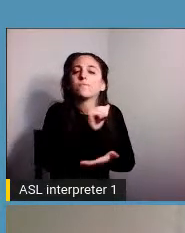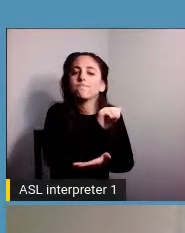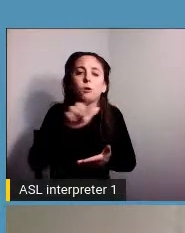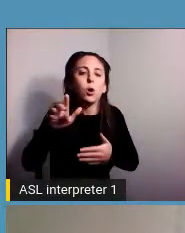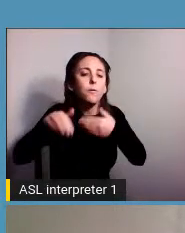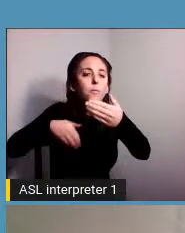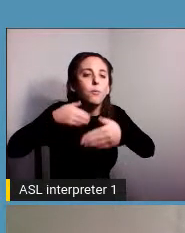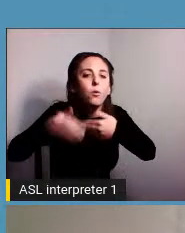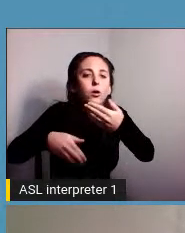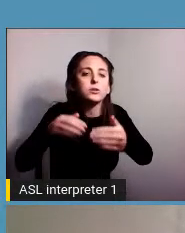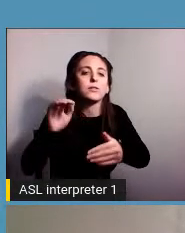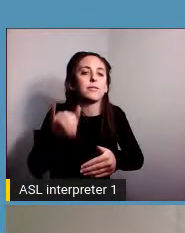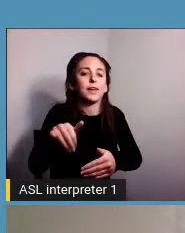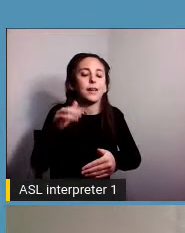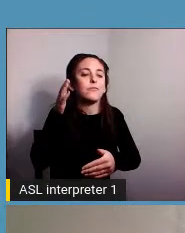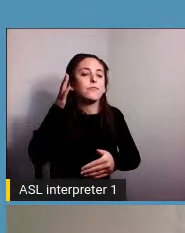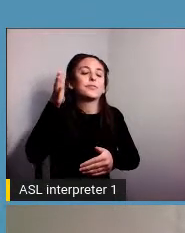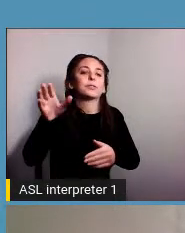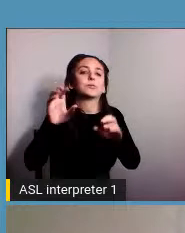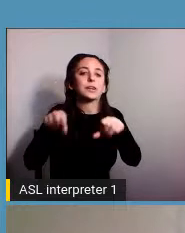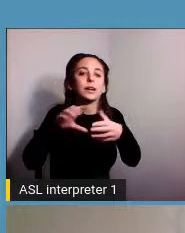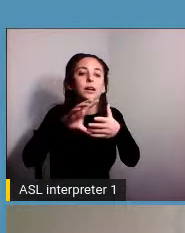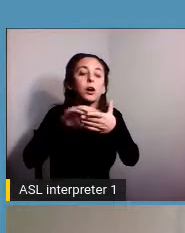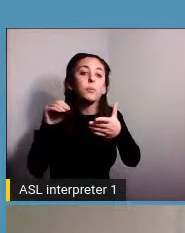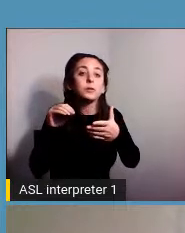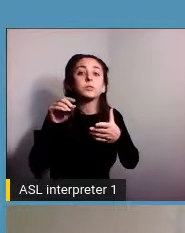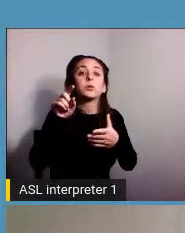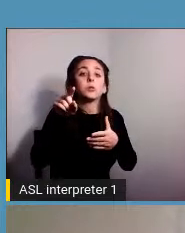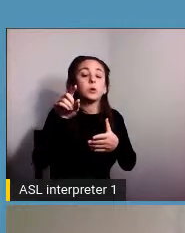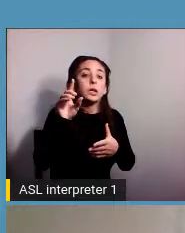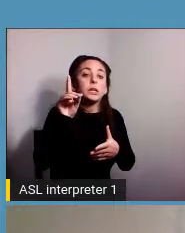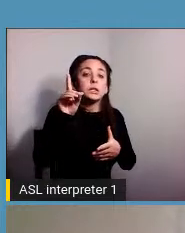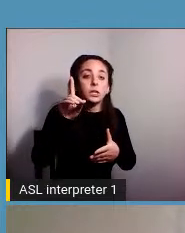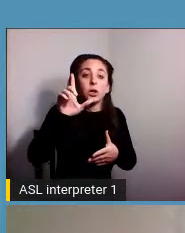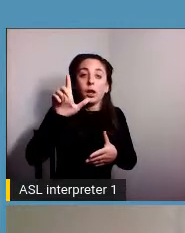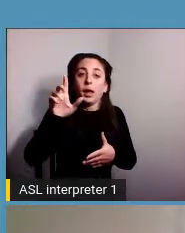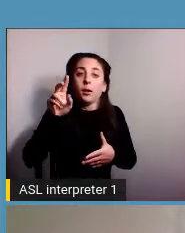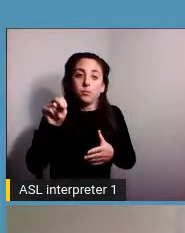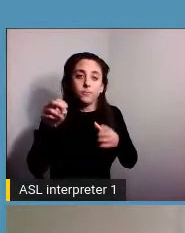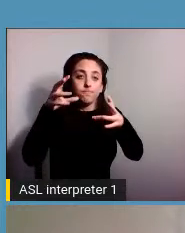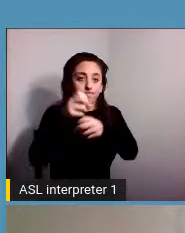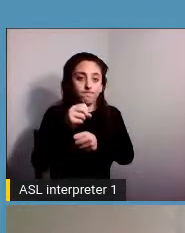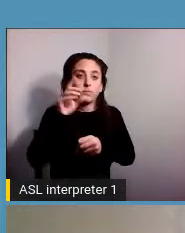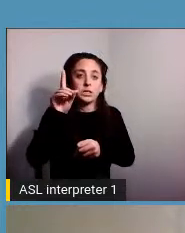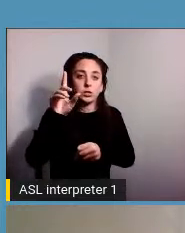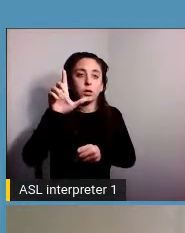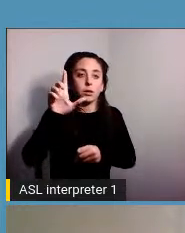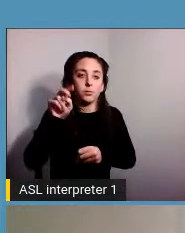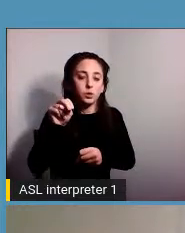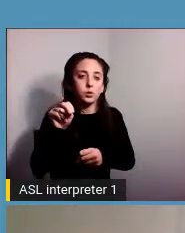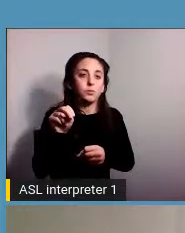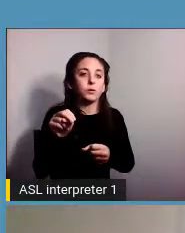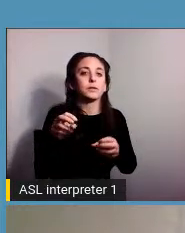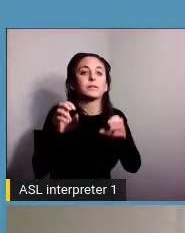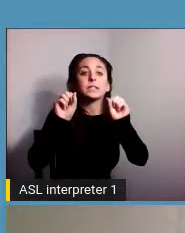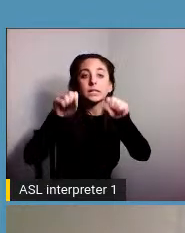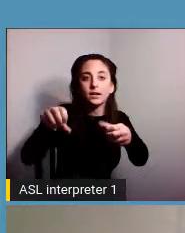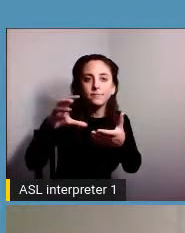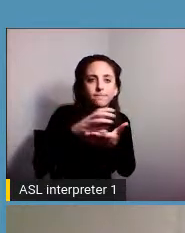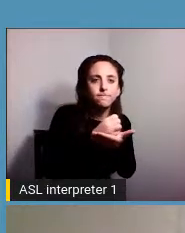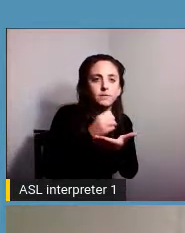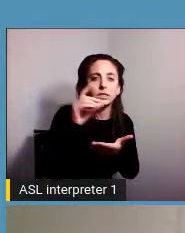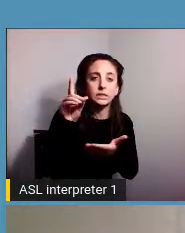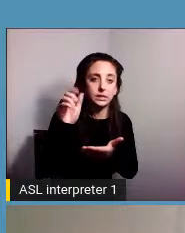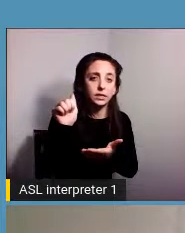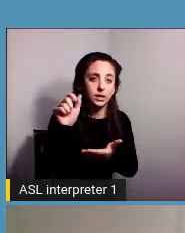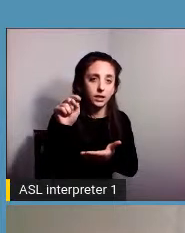NEH funding. So the digital lab notebook is a toolkit for collecting and managing metadata